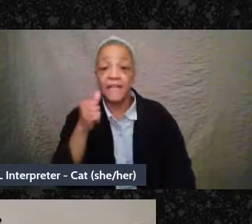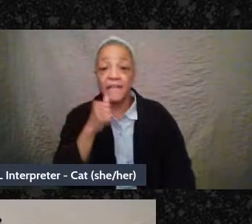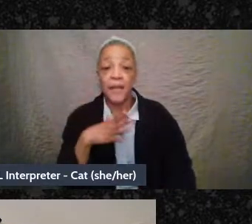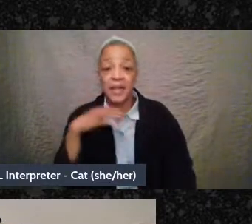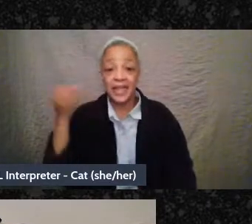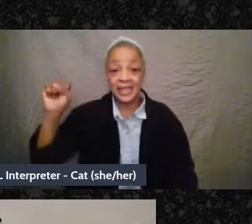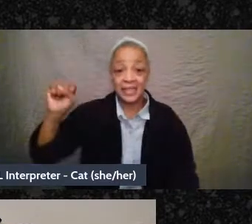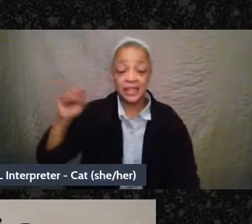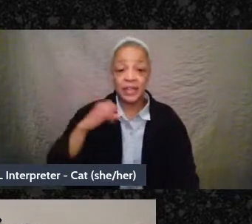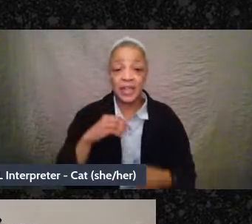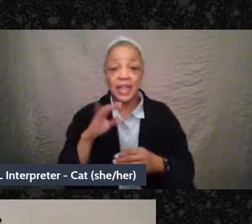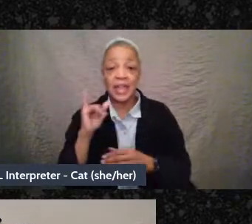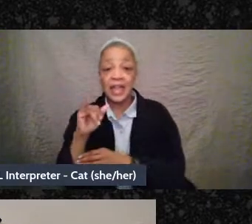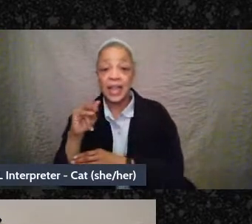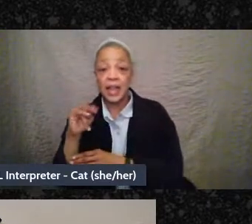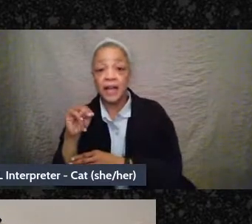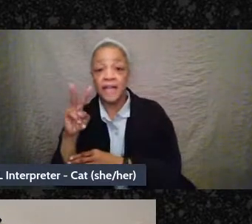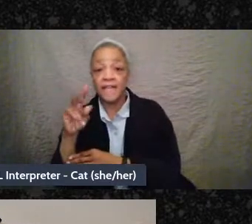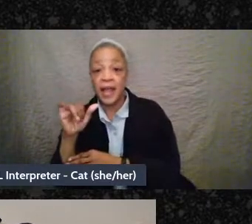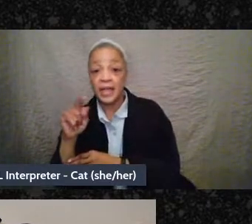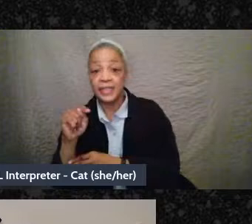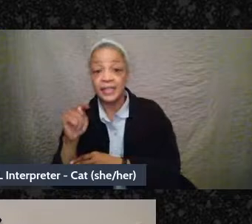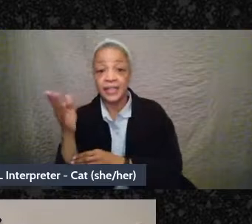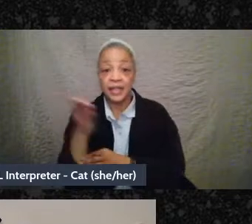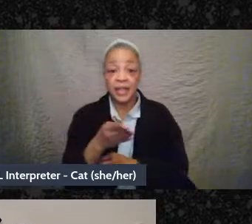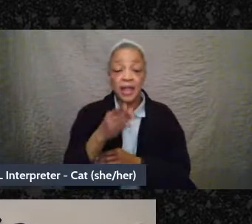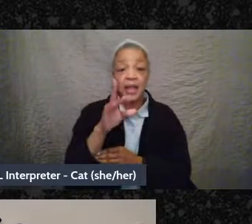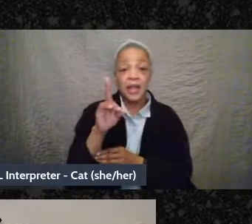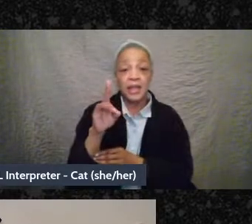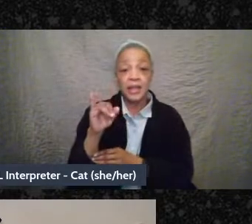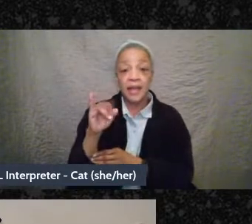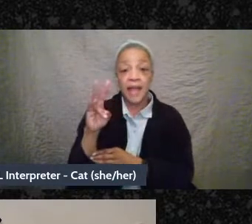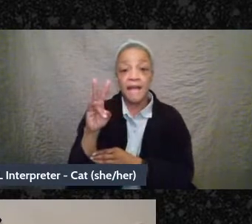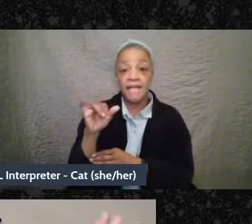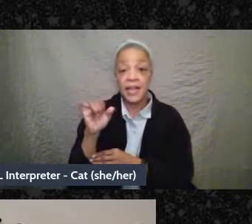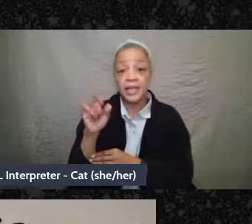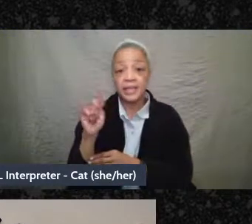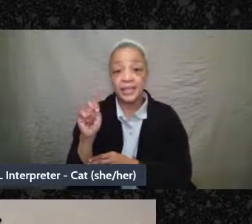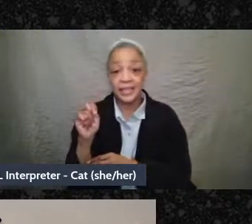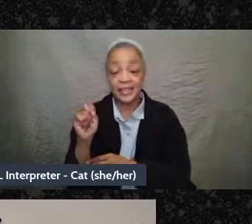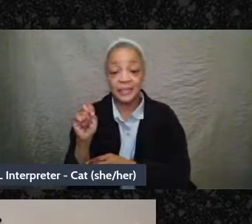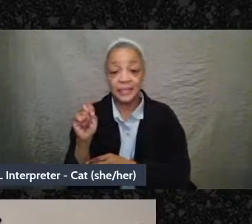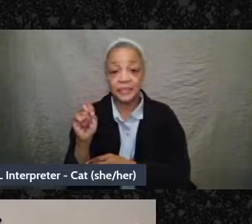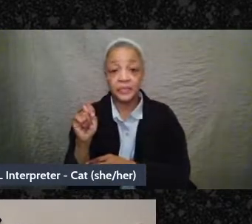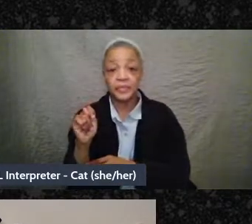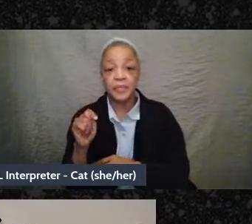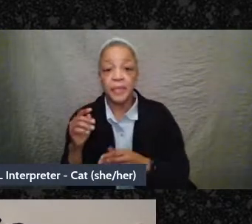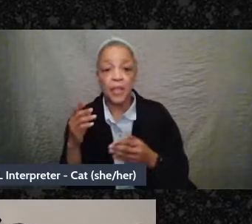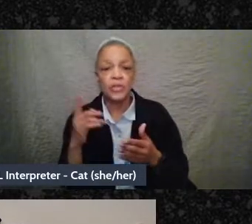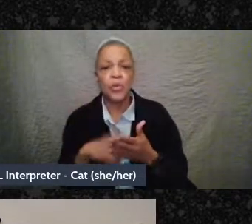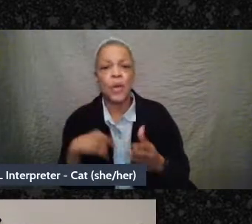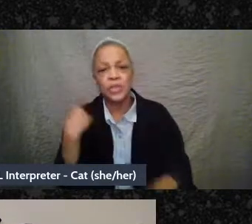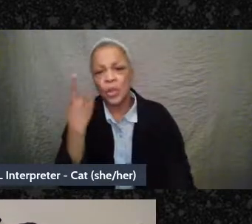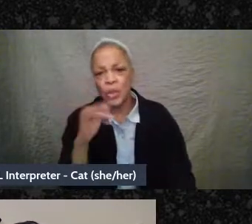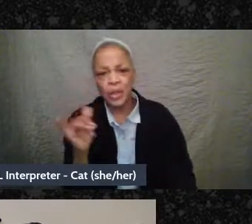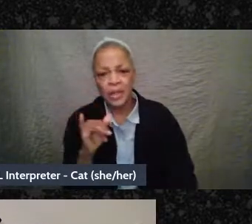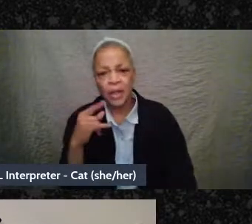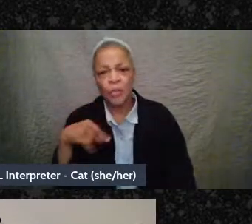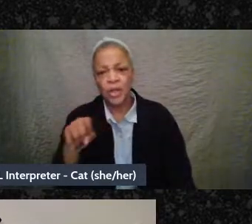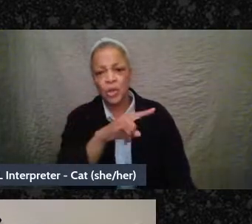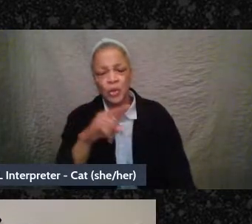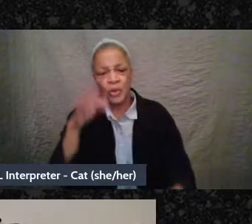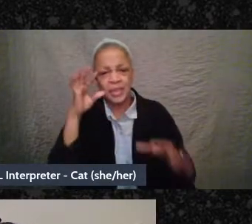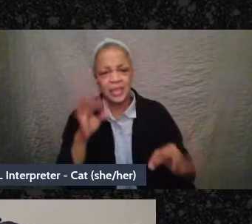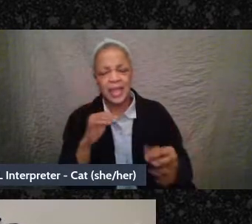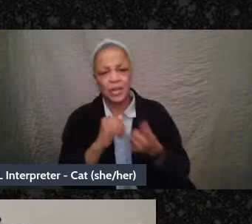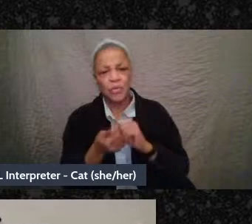invest, divest, which we're really clear about. We're abolitionists and we're anti-capitalist. And so what does it look like when y'all decide to run for